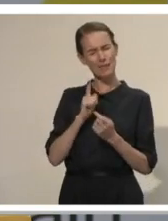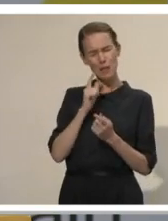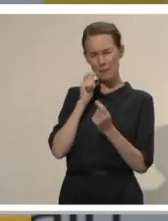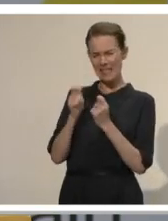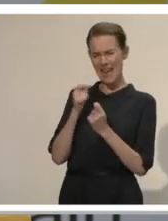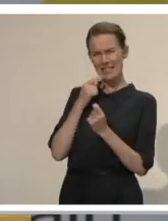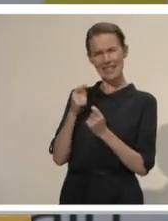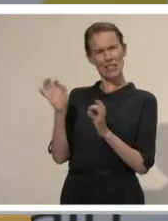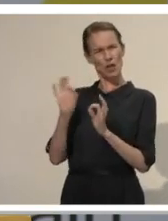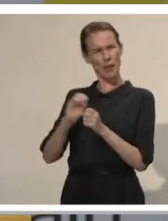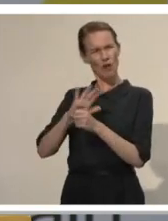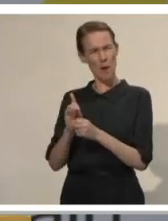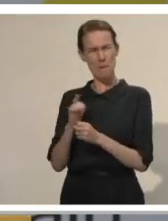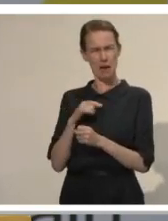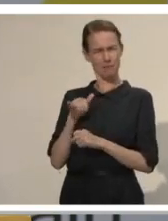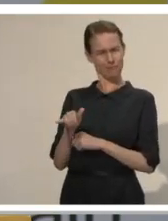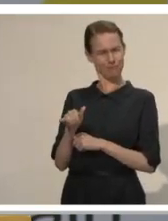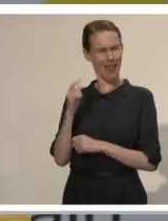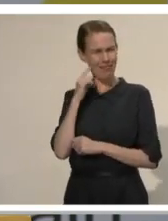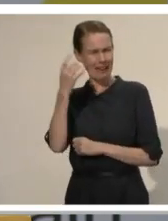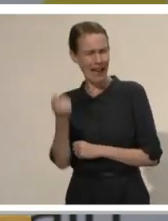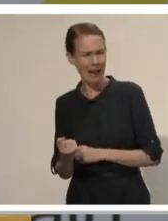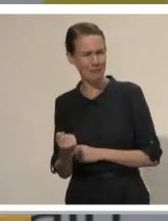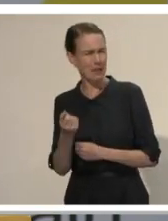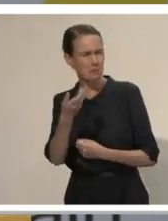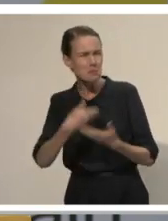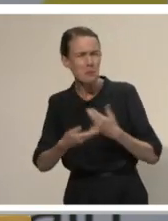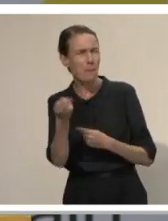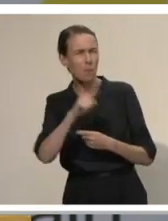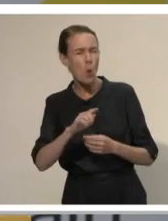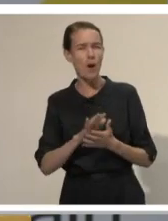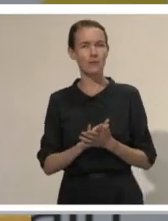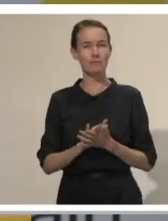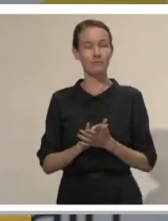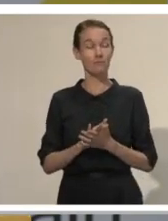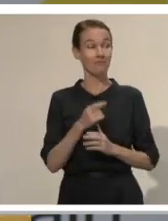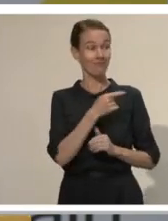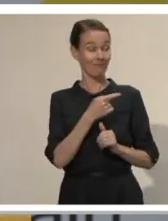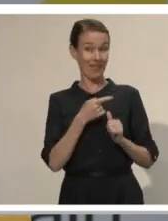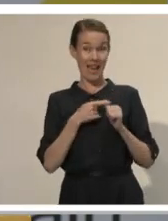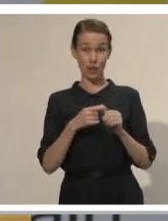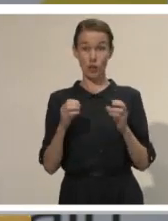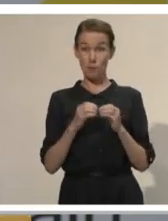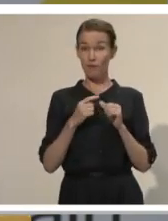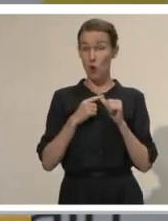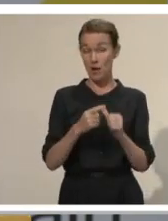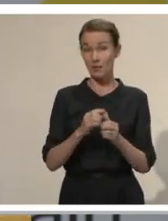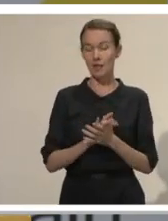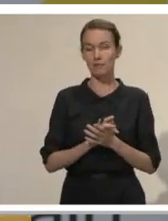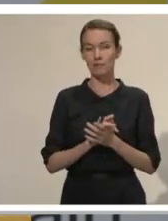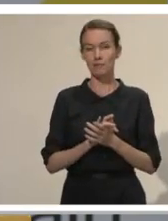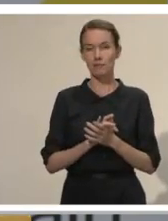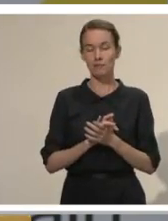talked a little bit in the beginning about it. I think right from the start I've talked about the fact, and that's one of the reasons that we are thoughtful about when we're